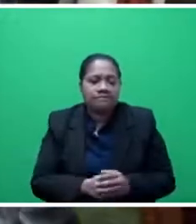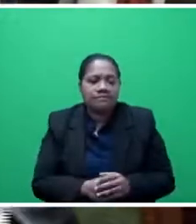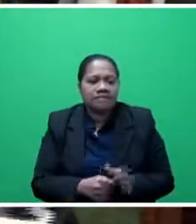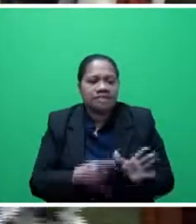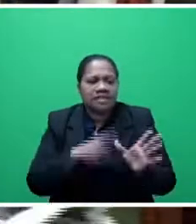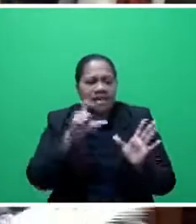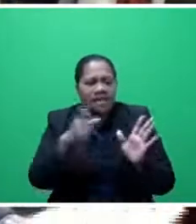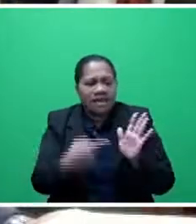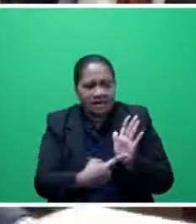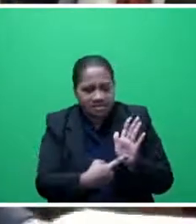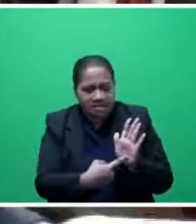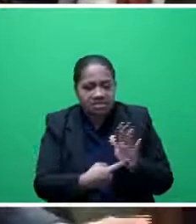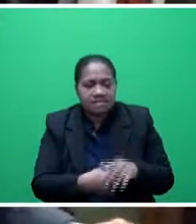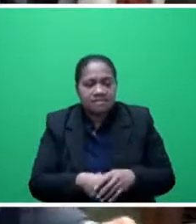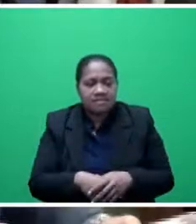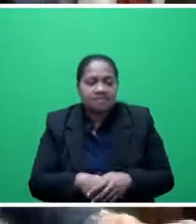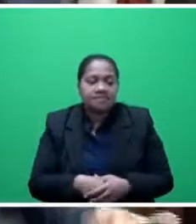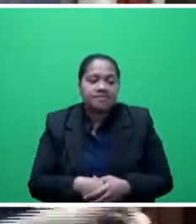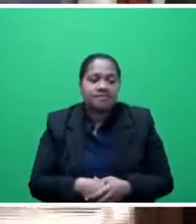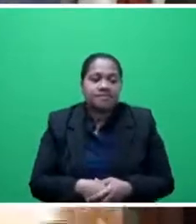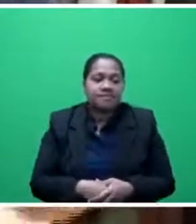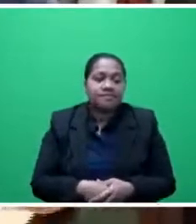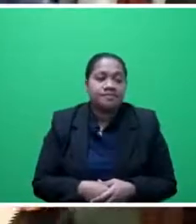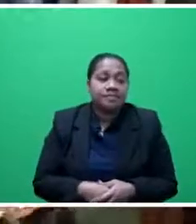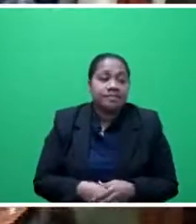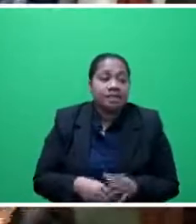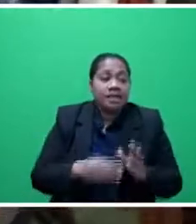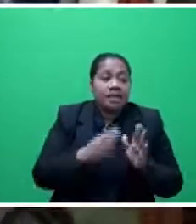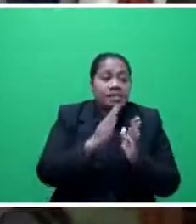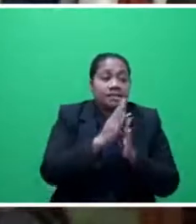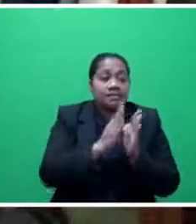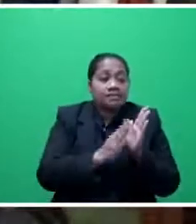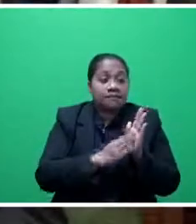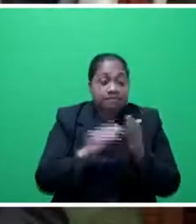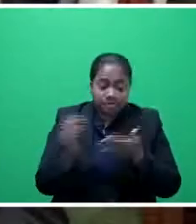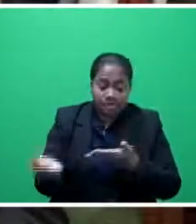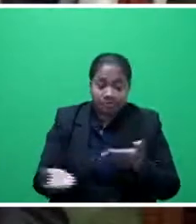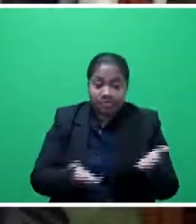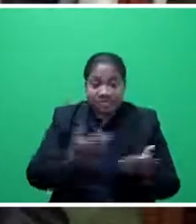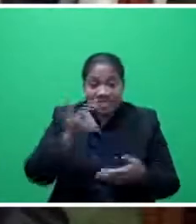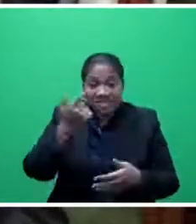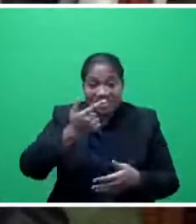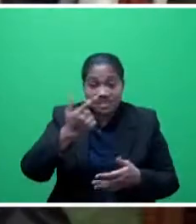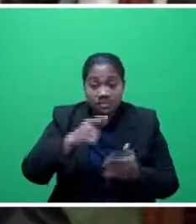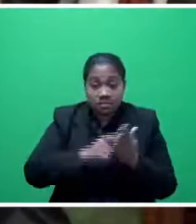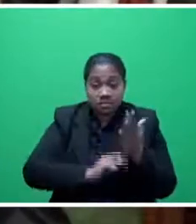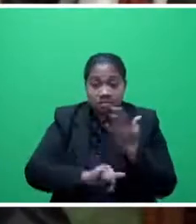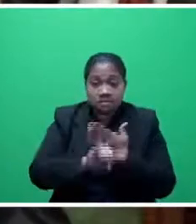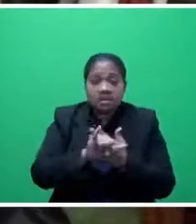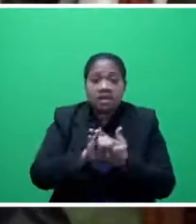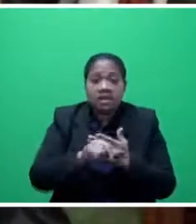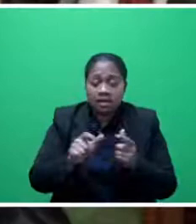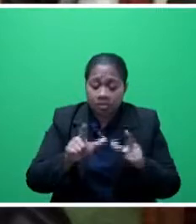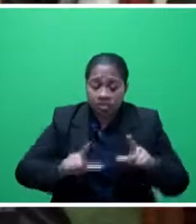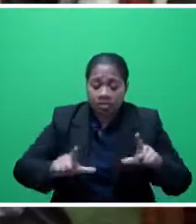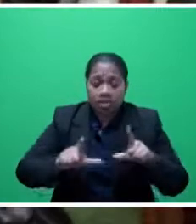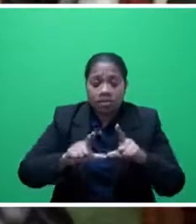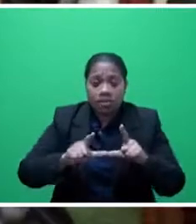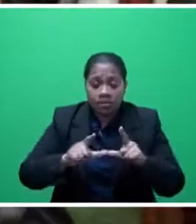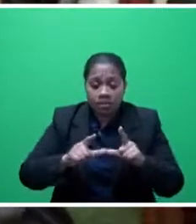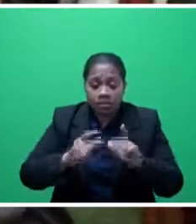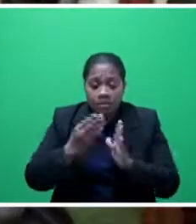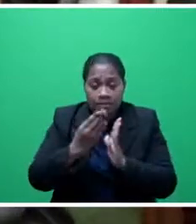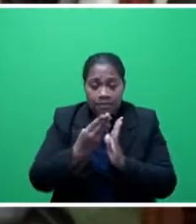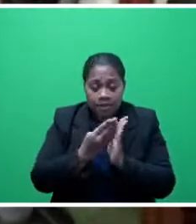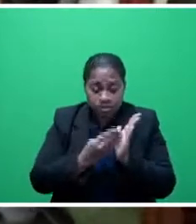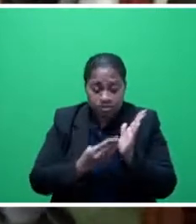Last but not least, Mr. Speaker, sir, under the bills that were tabled on the 17th of July, the Local Government Budget Amendment Bill, Mr. Speaker,